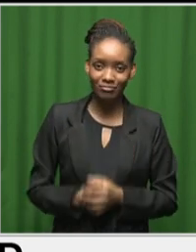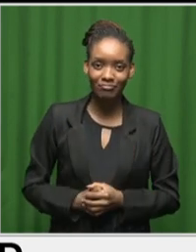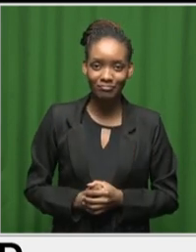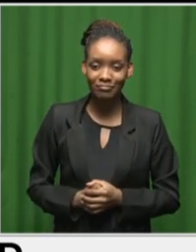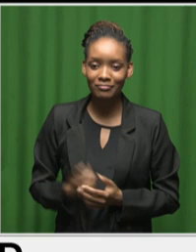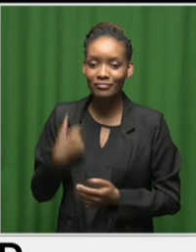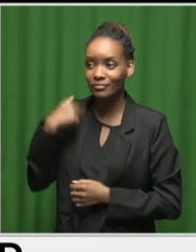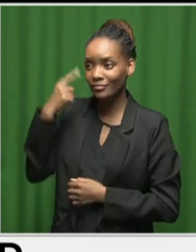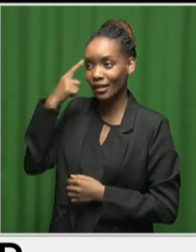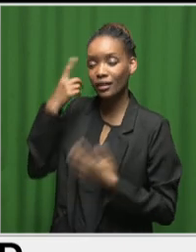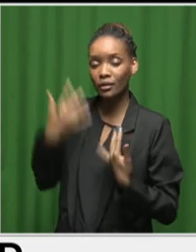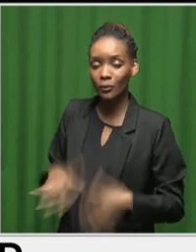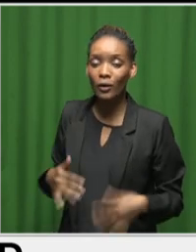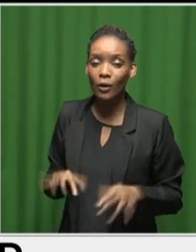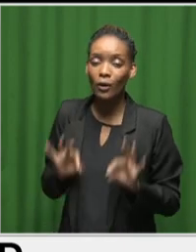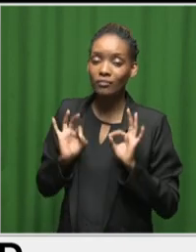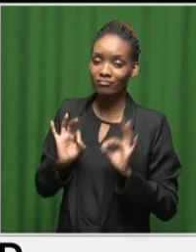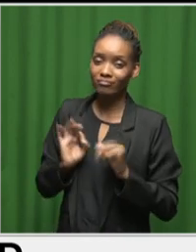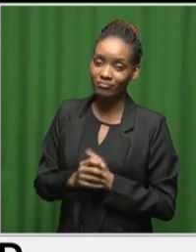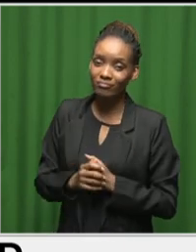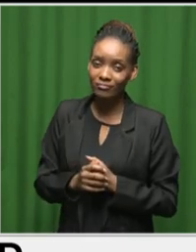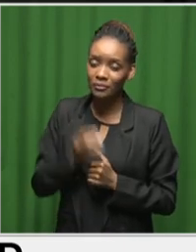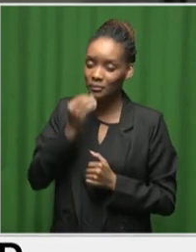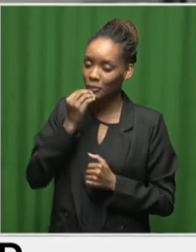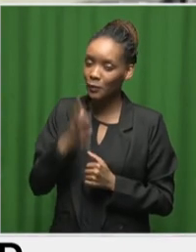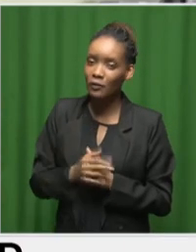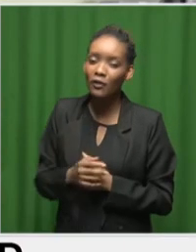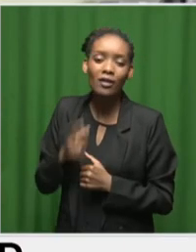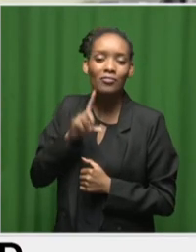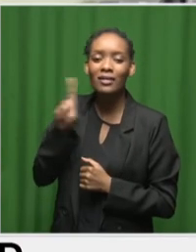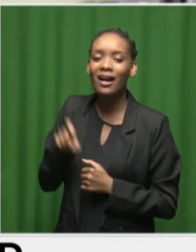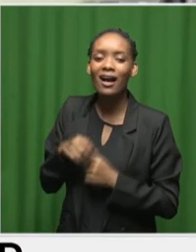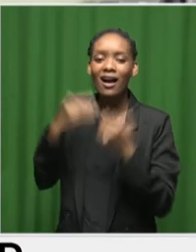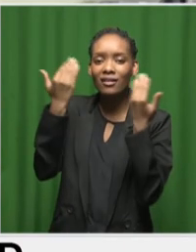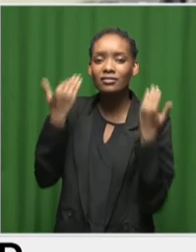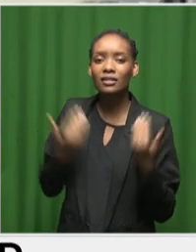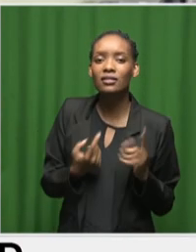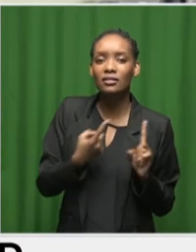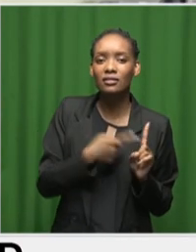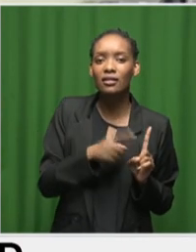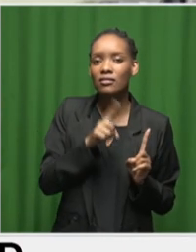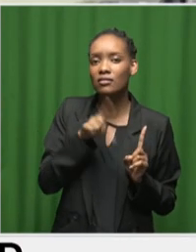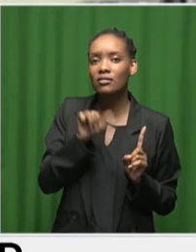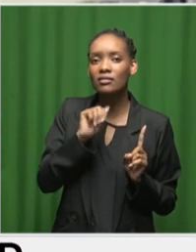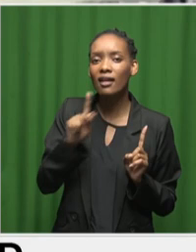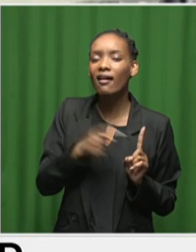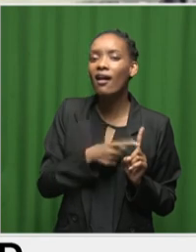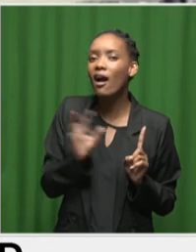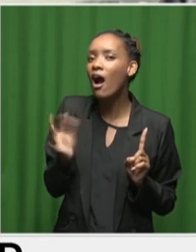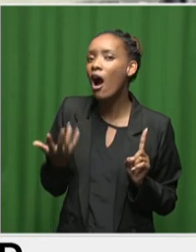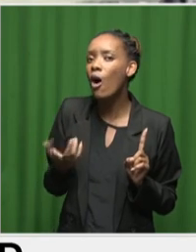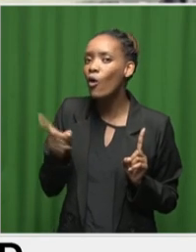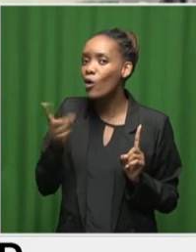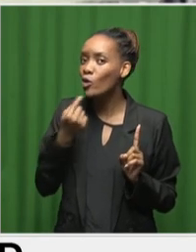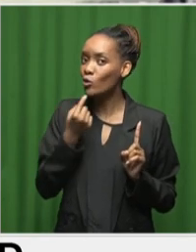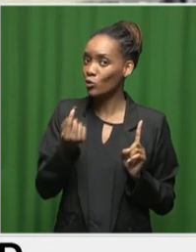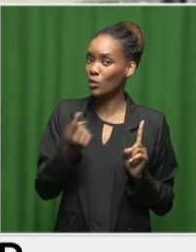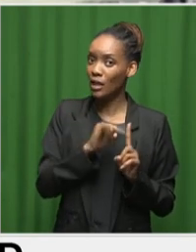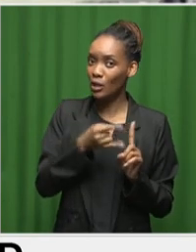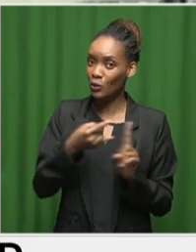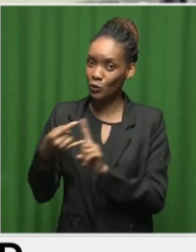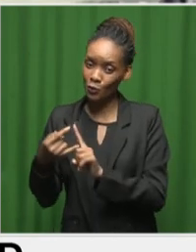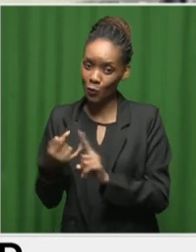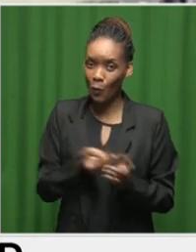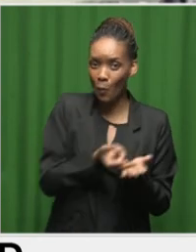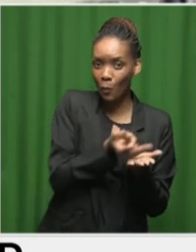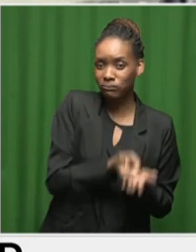I think it's absolutely wonderful. But just let me ask you, how is Justice Yacoob doing? You were saying that he was there via Zoom from his